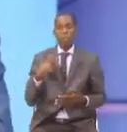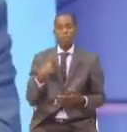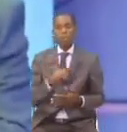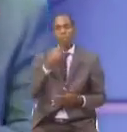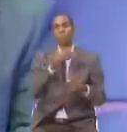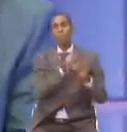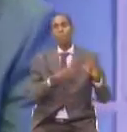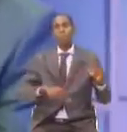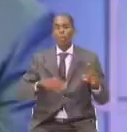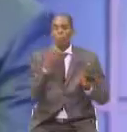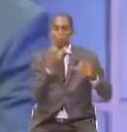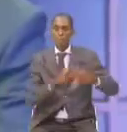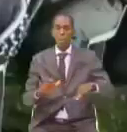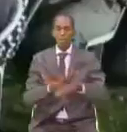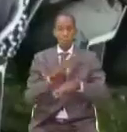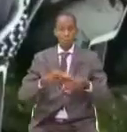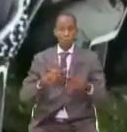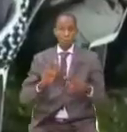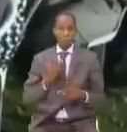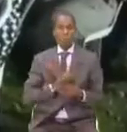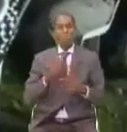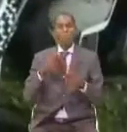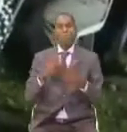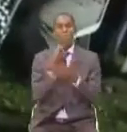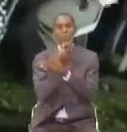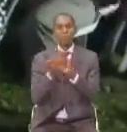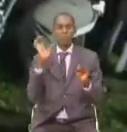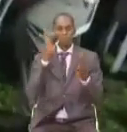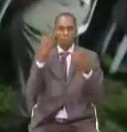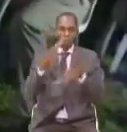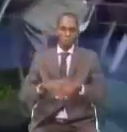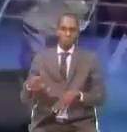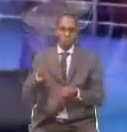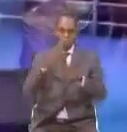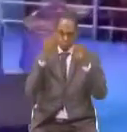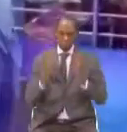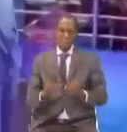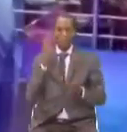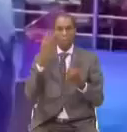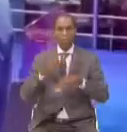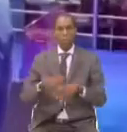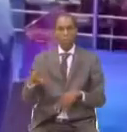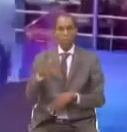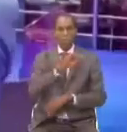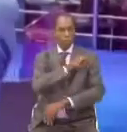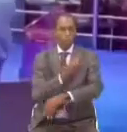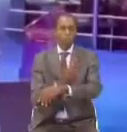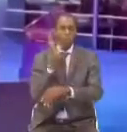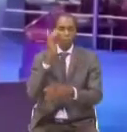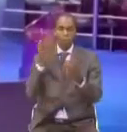unto us. Deliverance will come to you. Power will come to you. Authority will come to